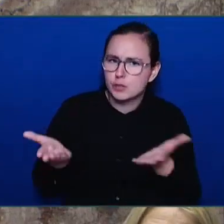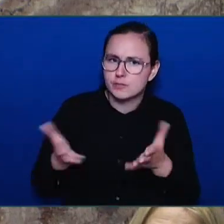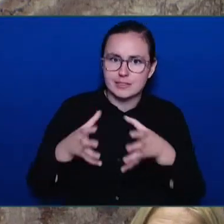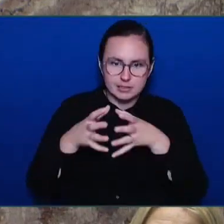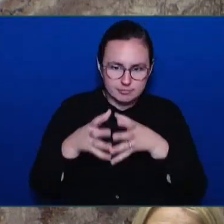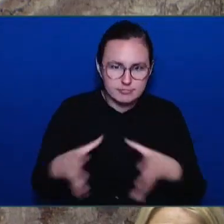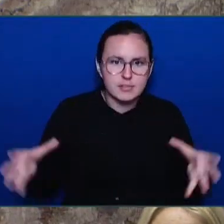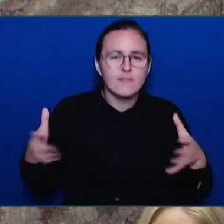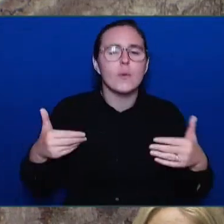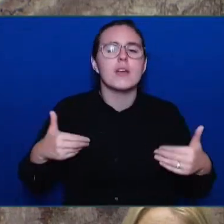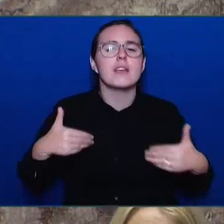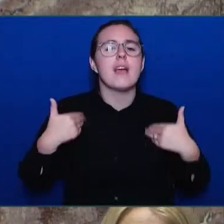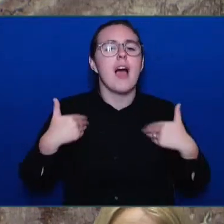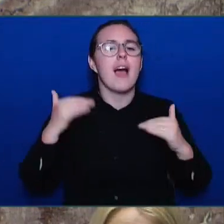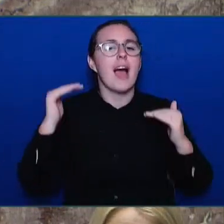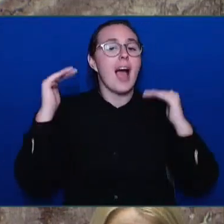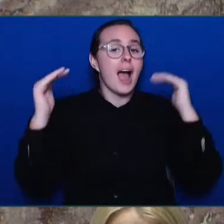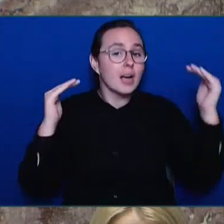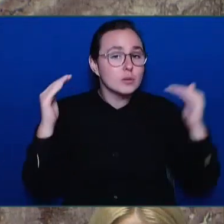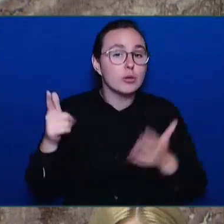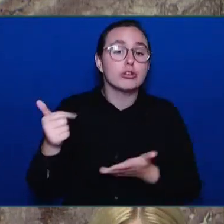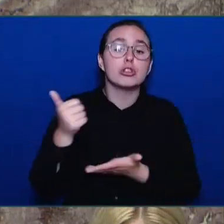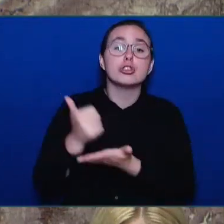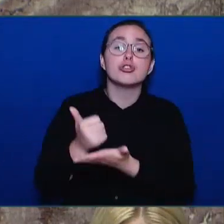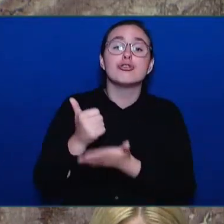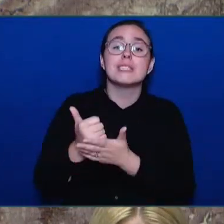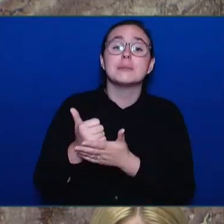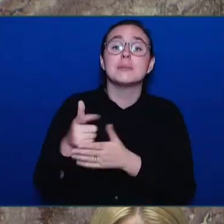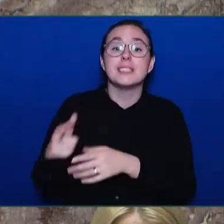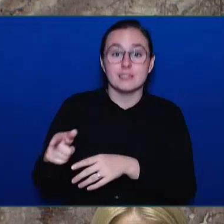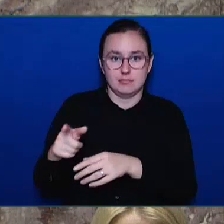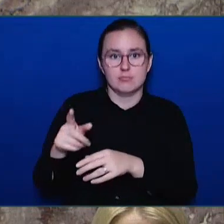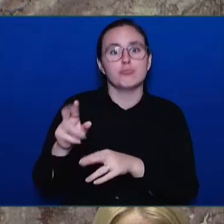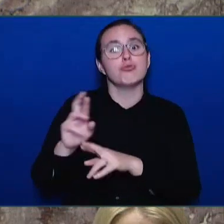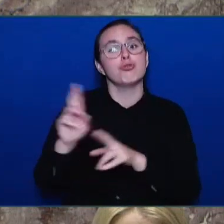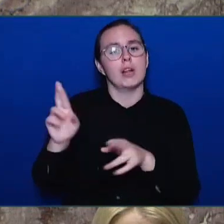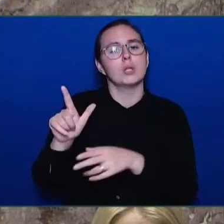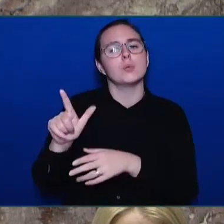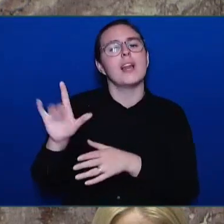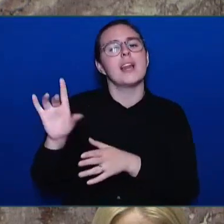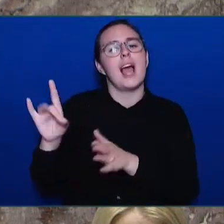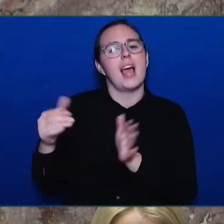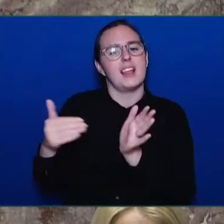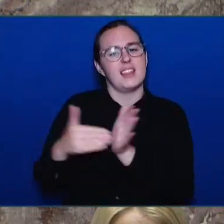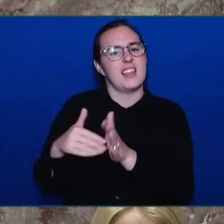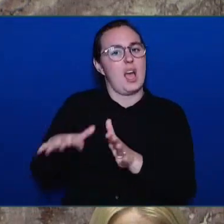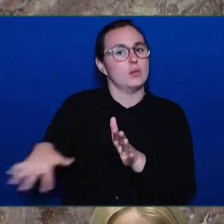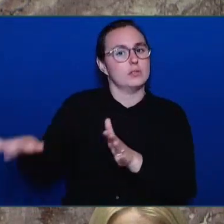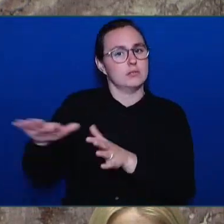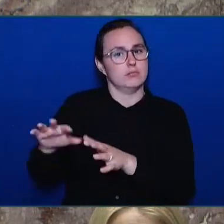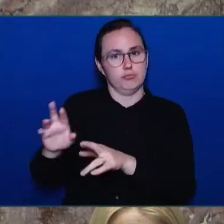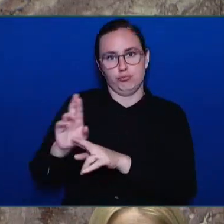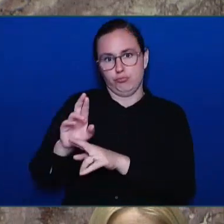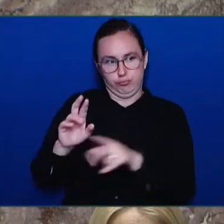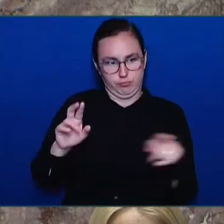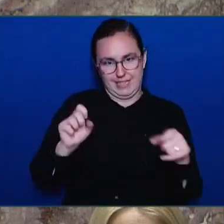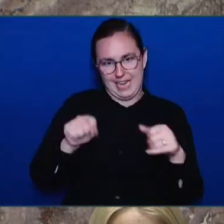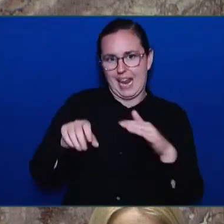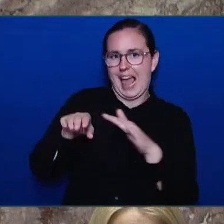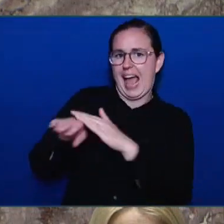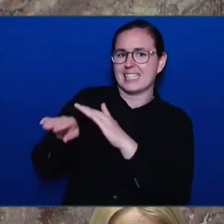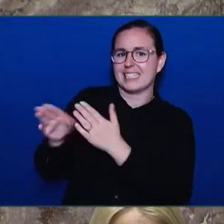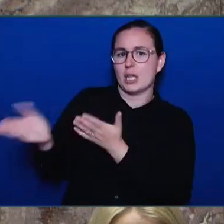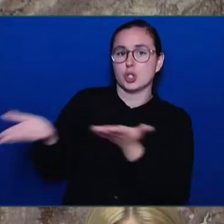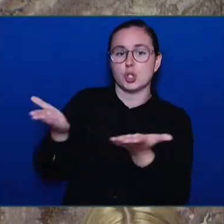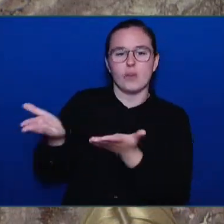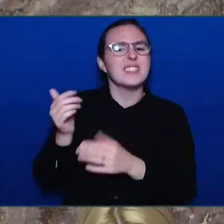youth receive community-based mental health services each year, and I've seen the Foundry services